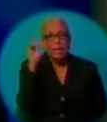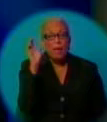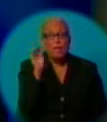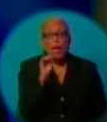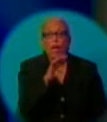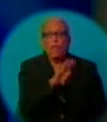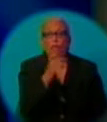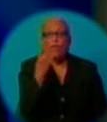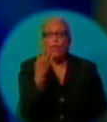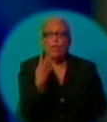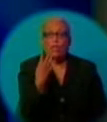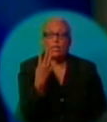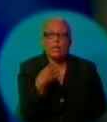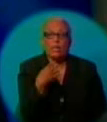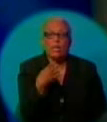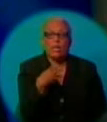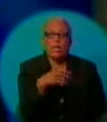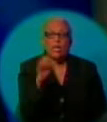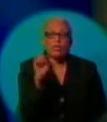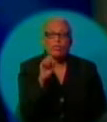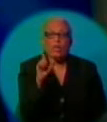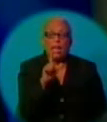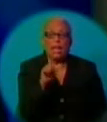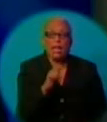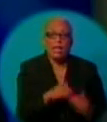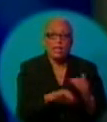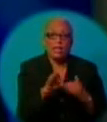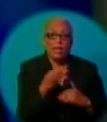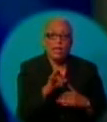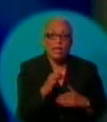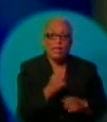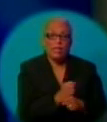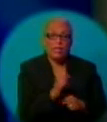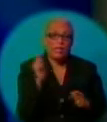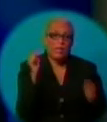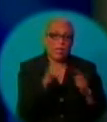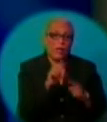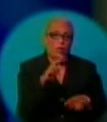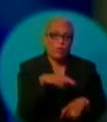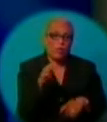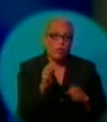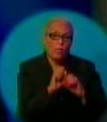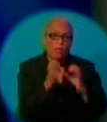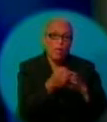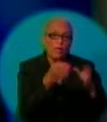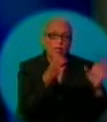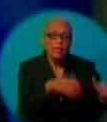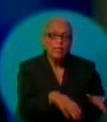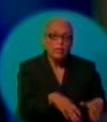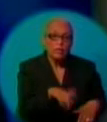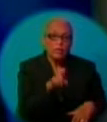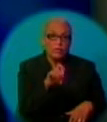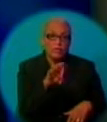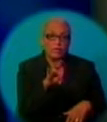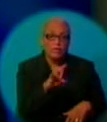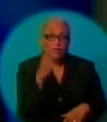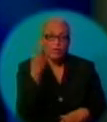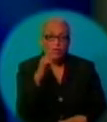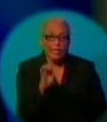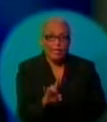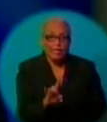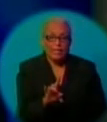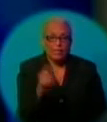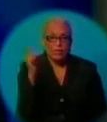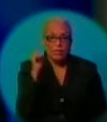for 14. In reply, the Sri Lankan under-19s reached the target with 22 balls to spare, scoring 147